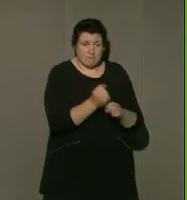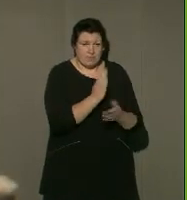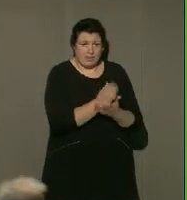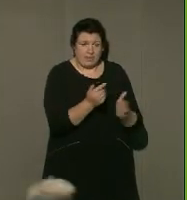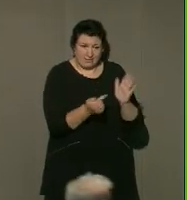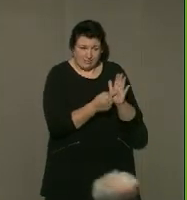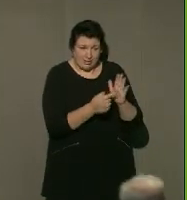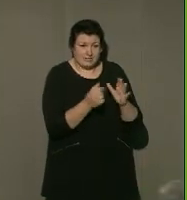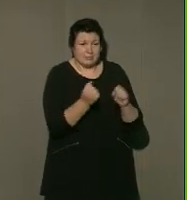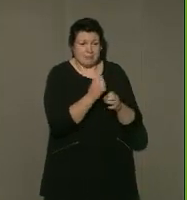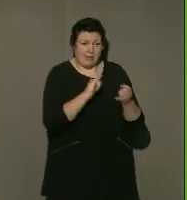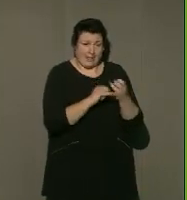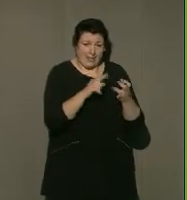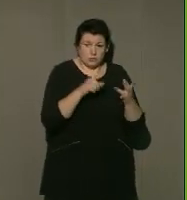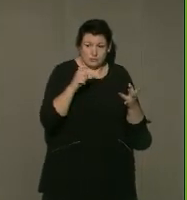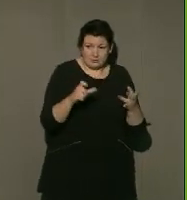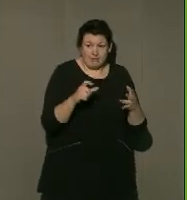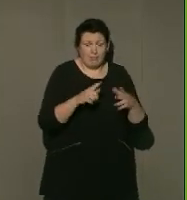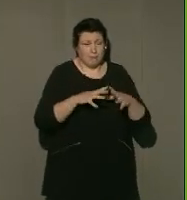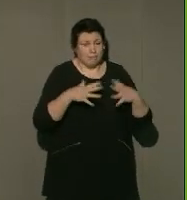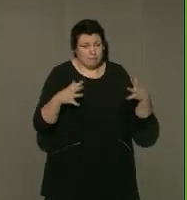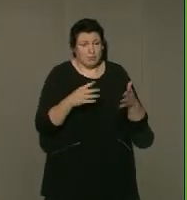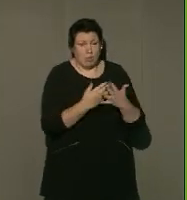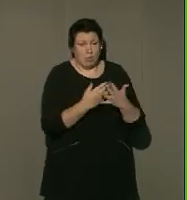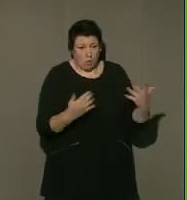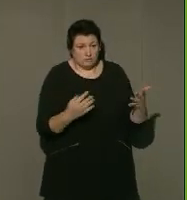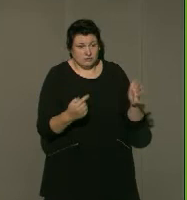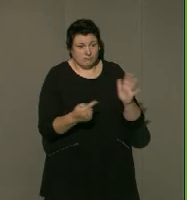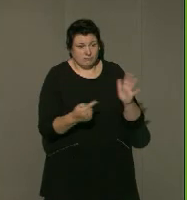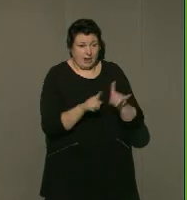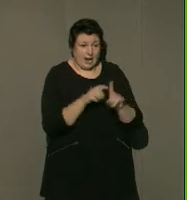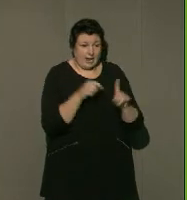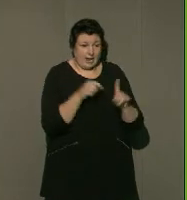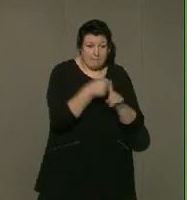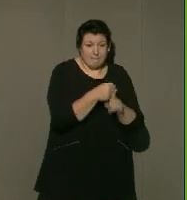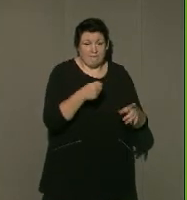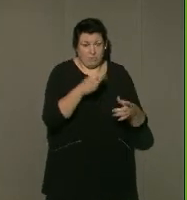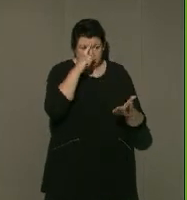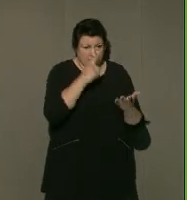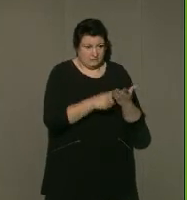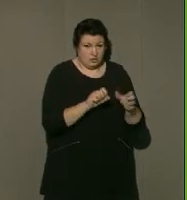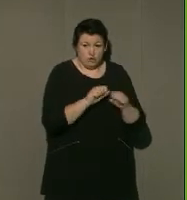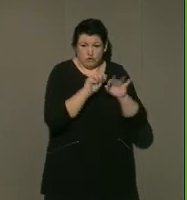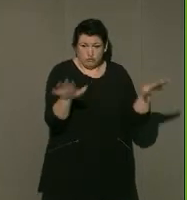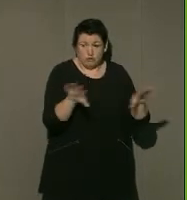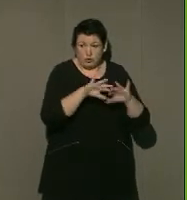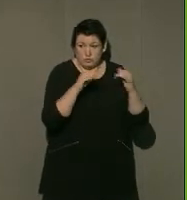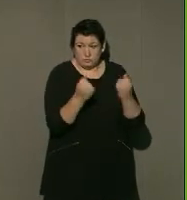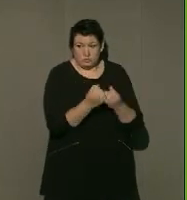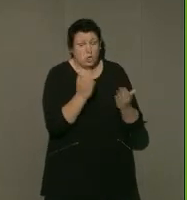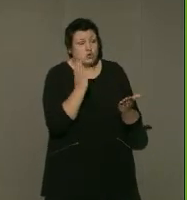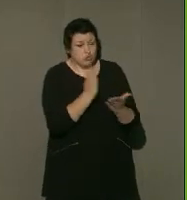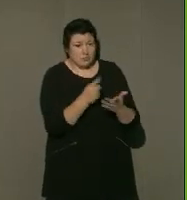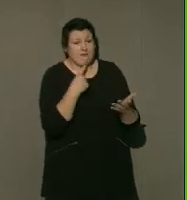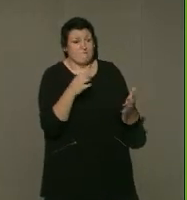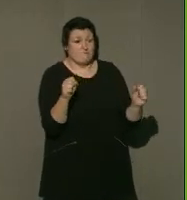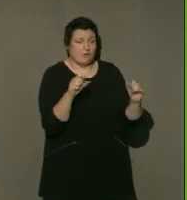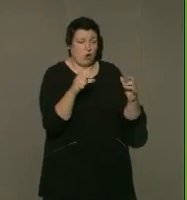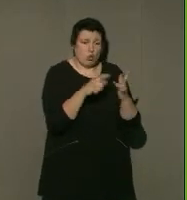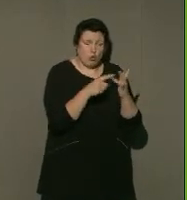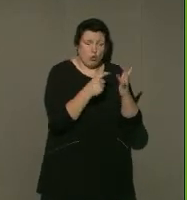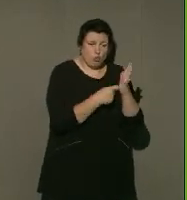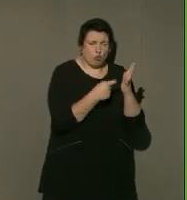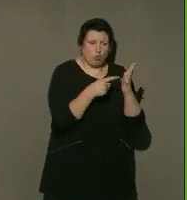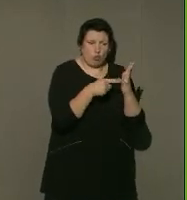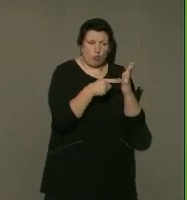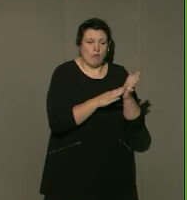of significant and impactful decisions right across the party, should have a quorum, and